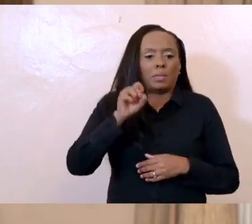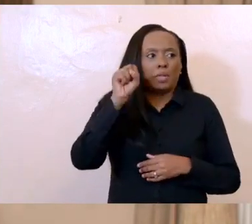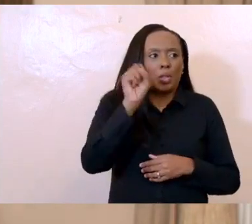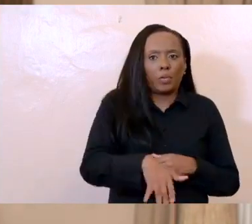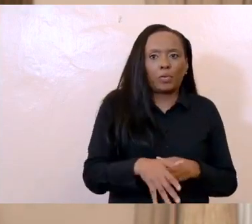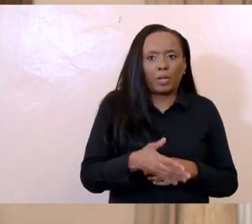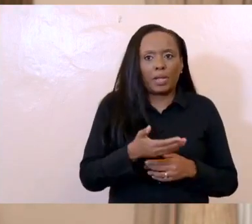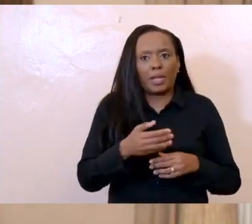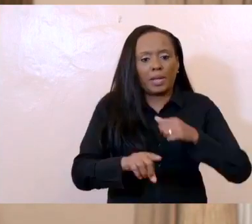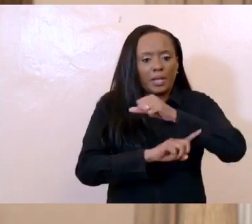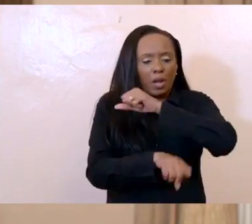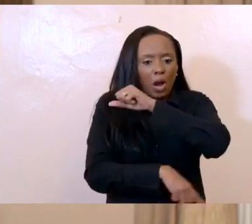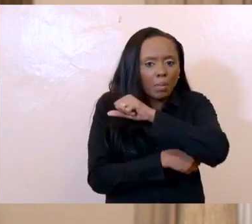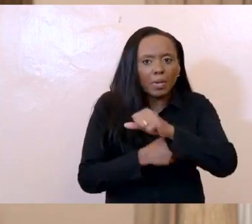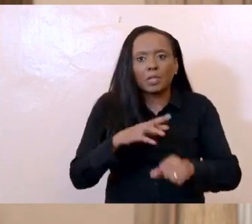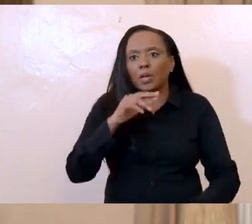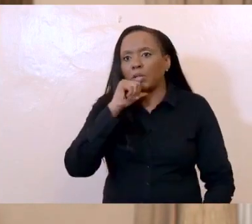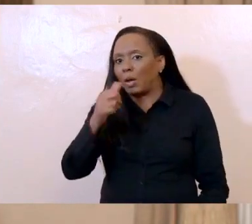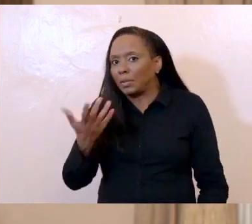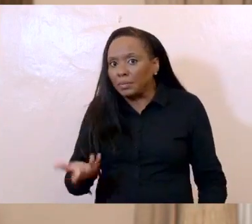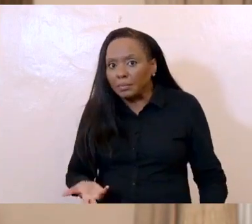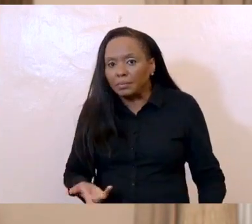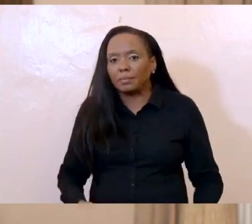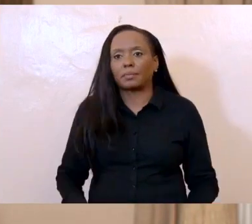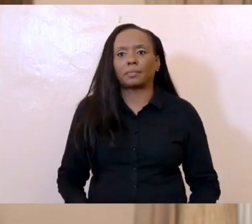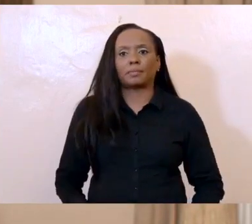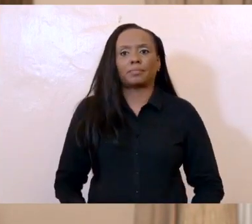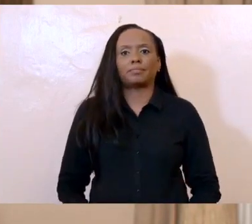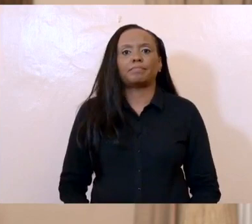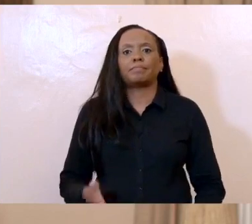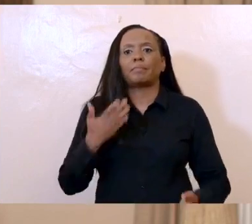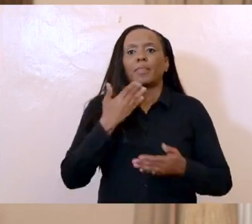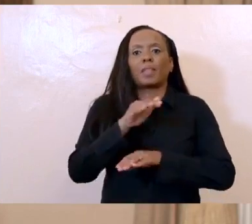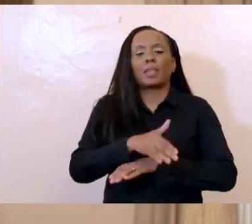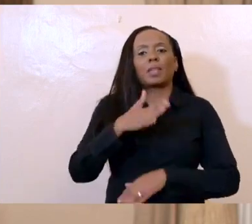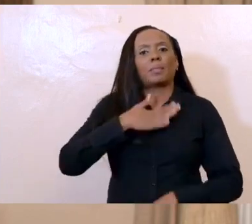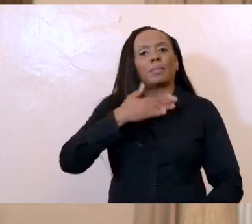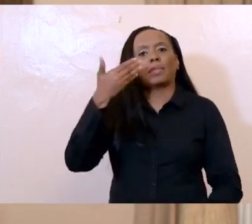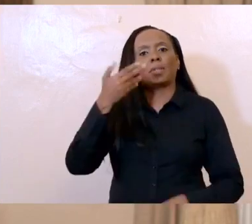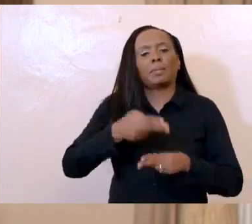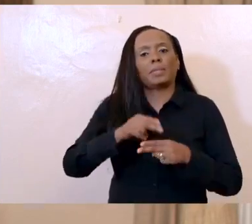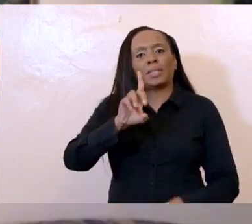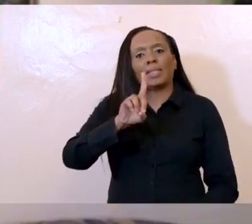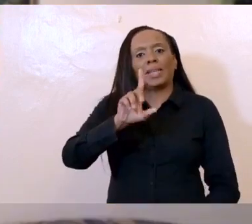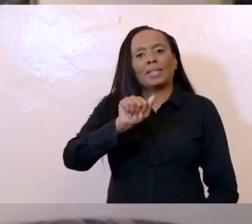Good evening. It's David Ellis from Voice of Barbados.